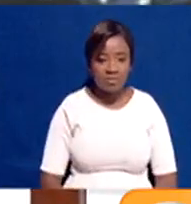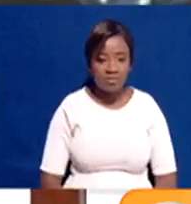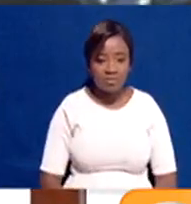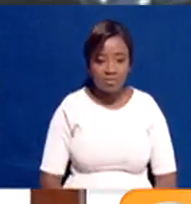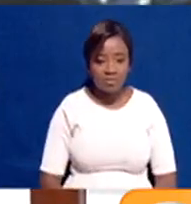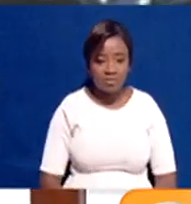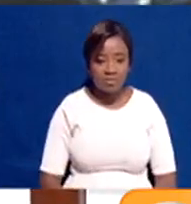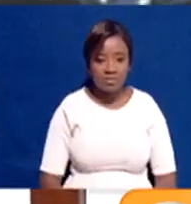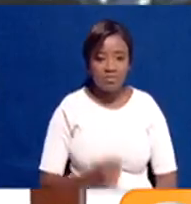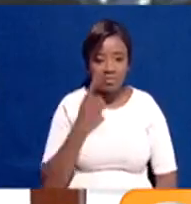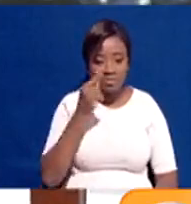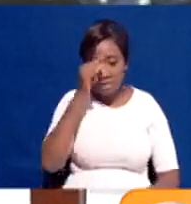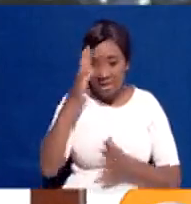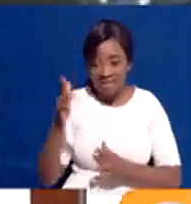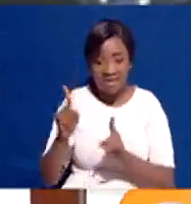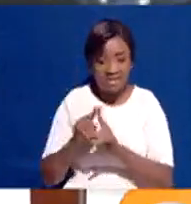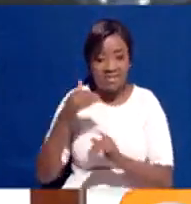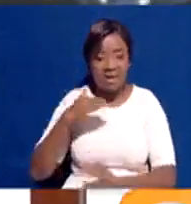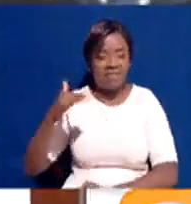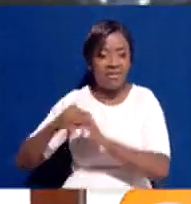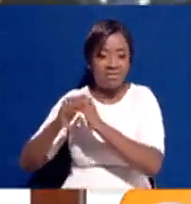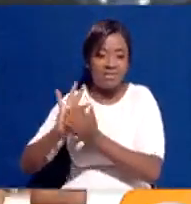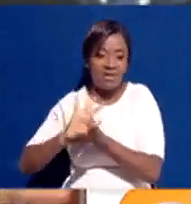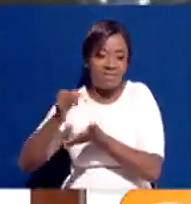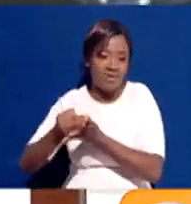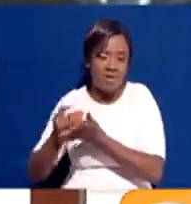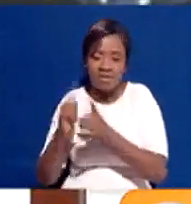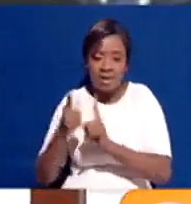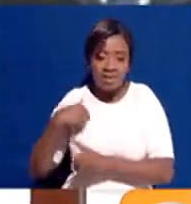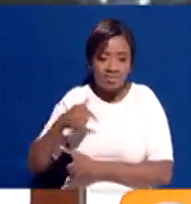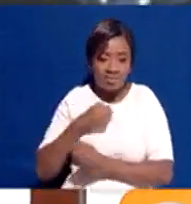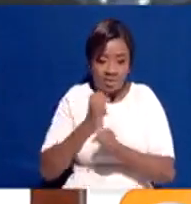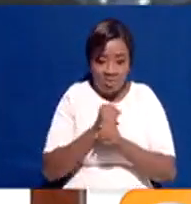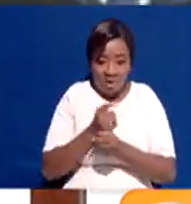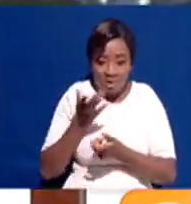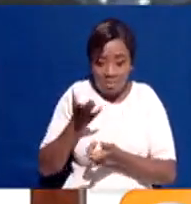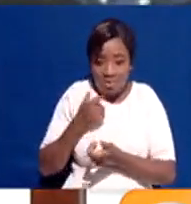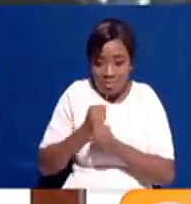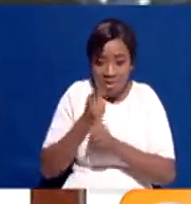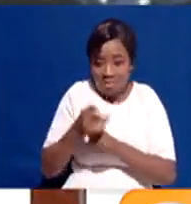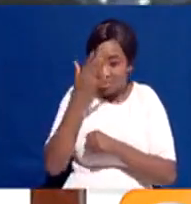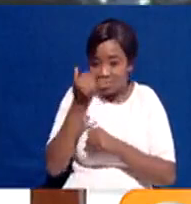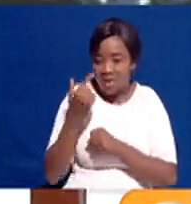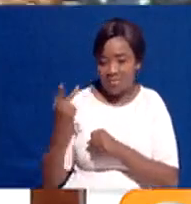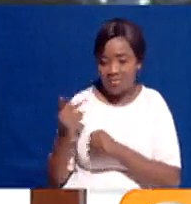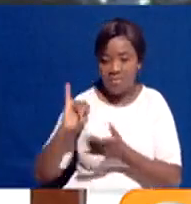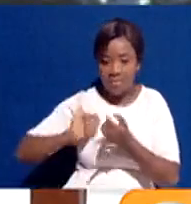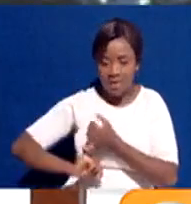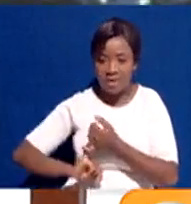and ours is to help the governors, because we are not politicians. We are in this because of marriage. So that's why we engage partners,